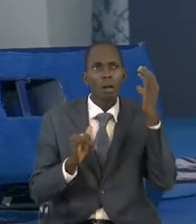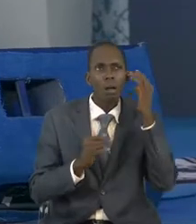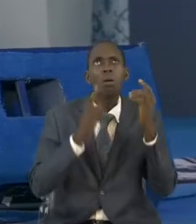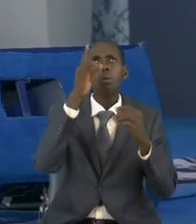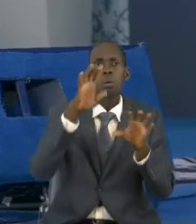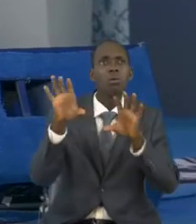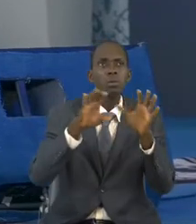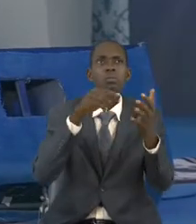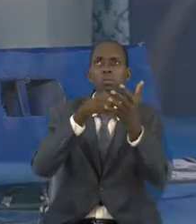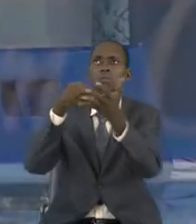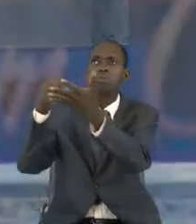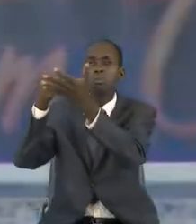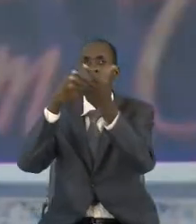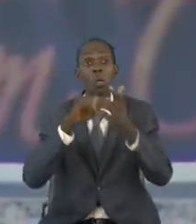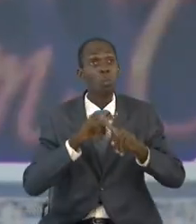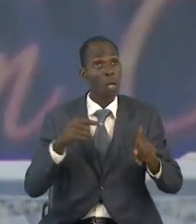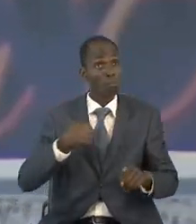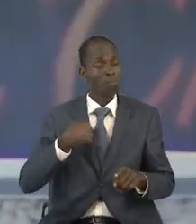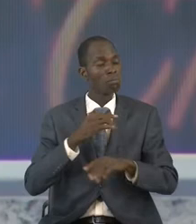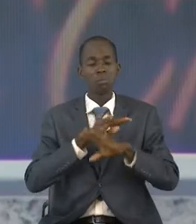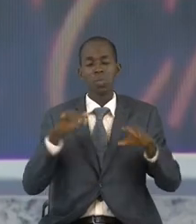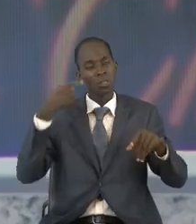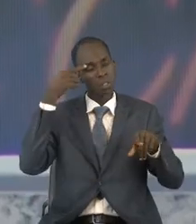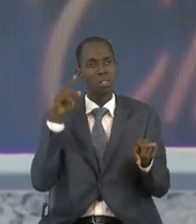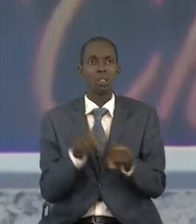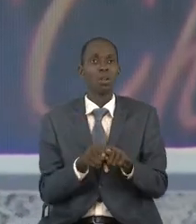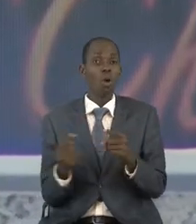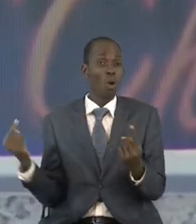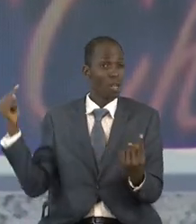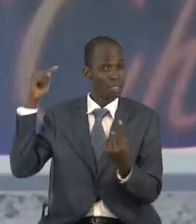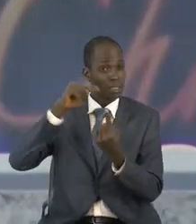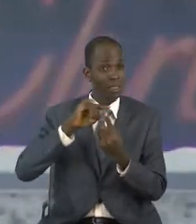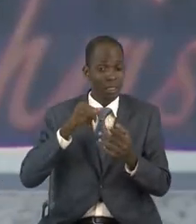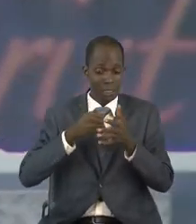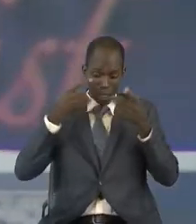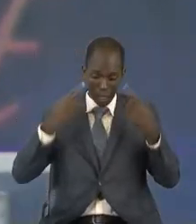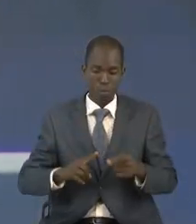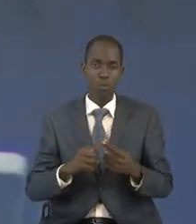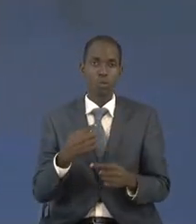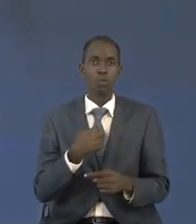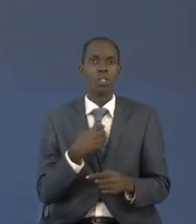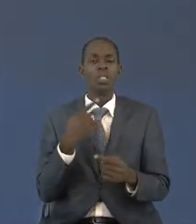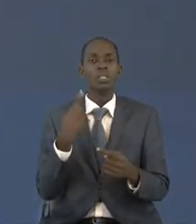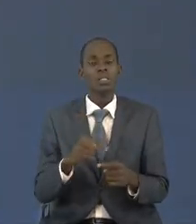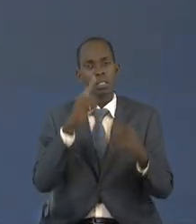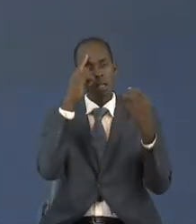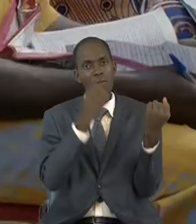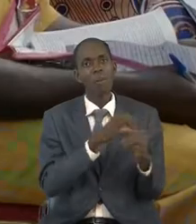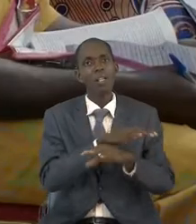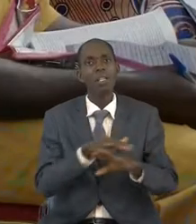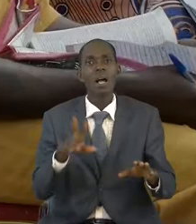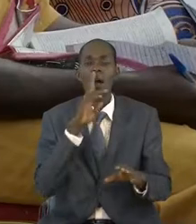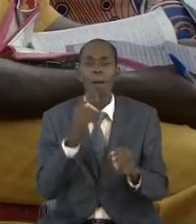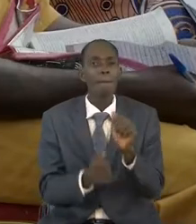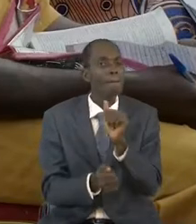know, I don't accept until it happens to me. The faithless, they're in the majority in